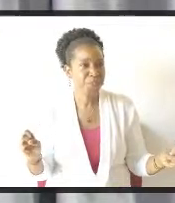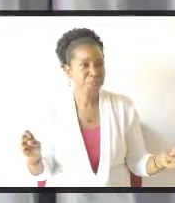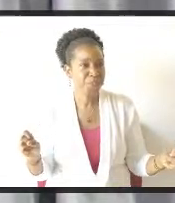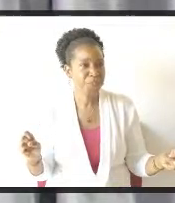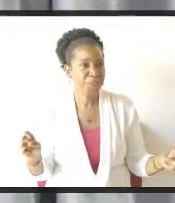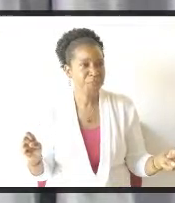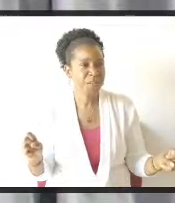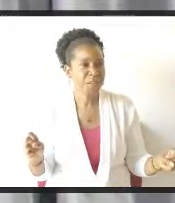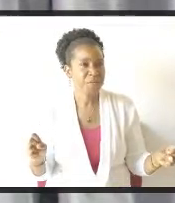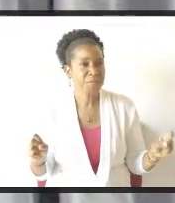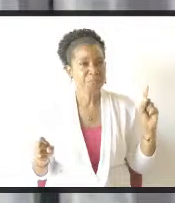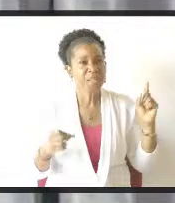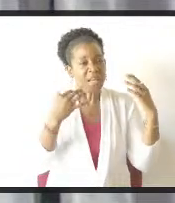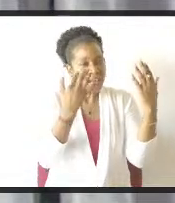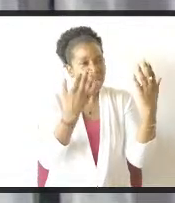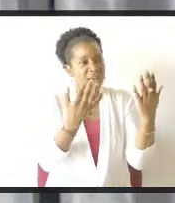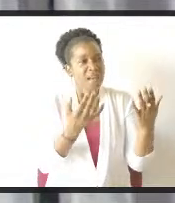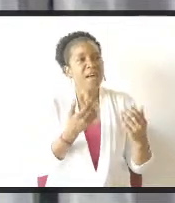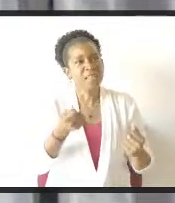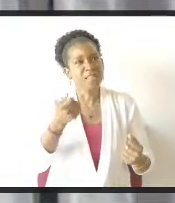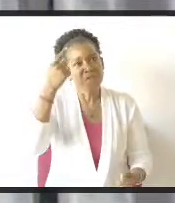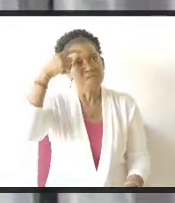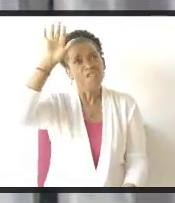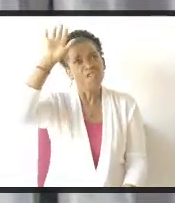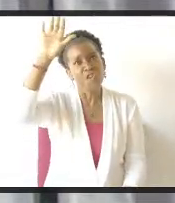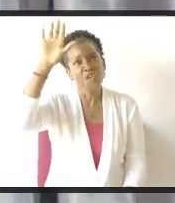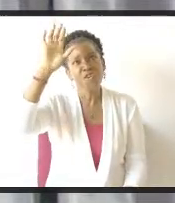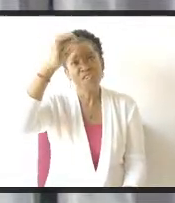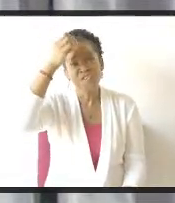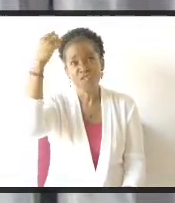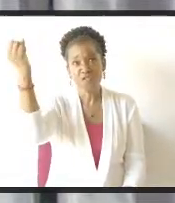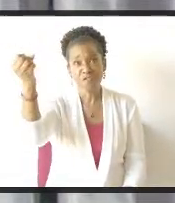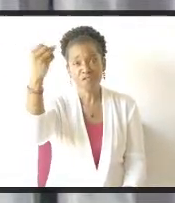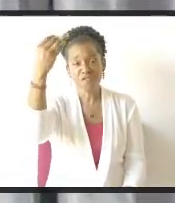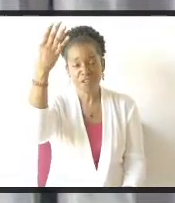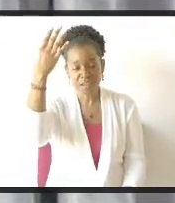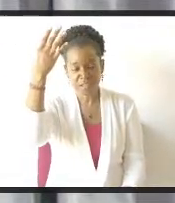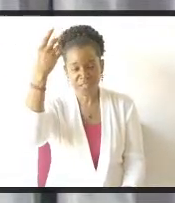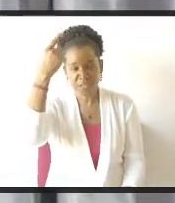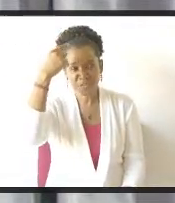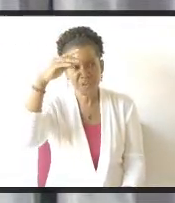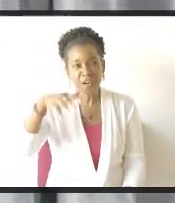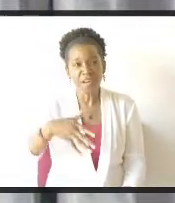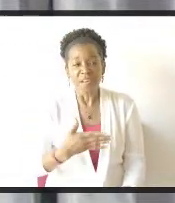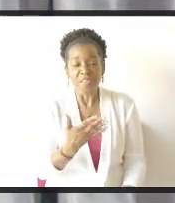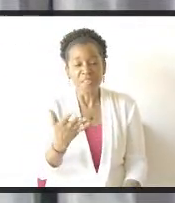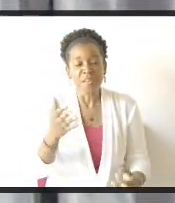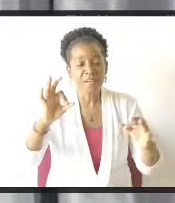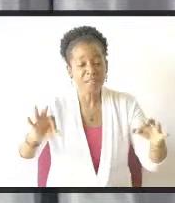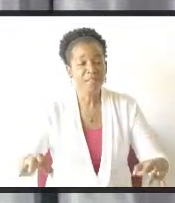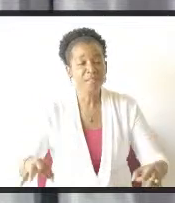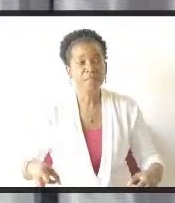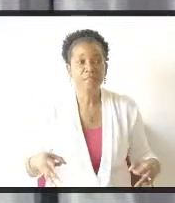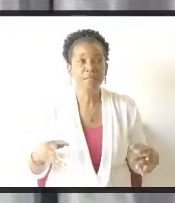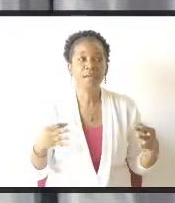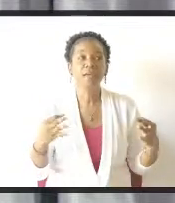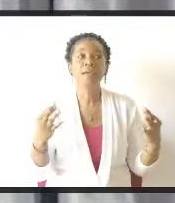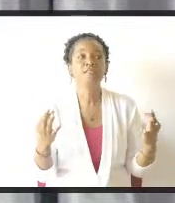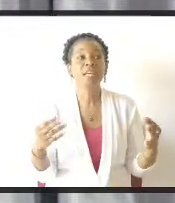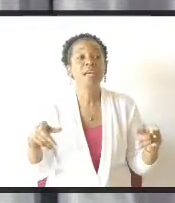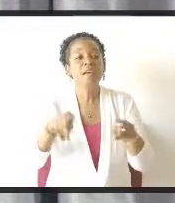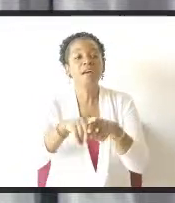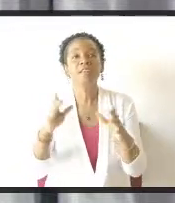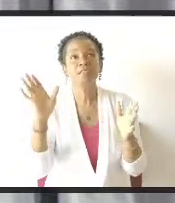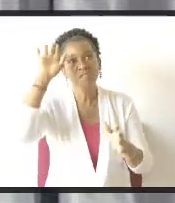I beg You to give them grace to trust You now. For You said in Your word, as many